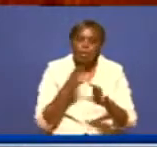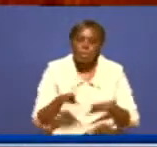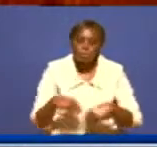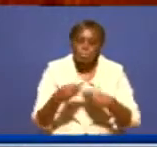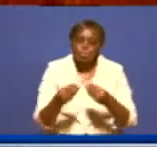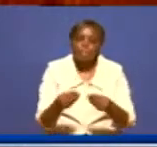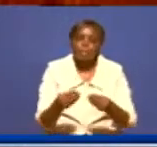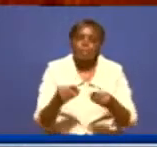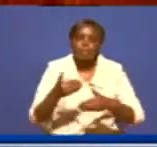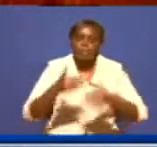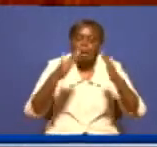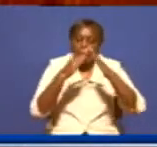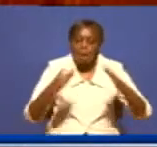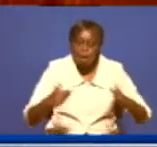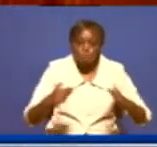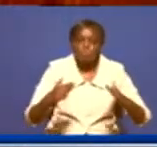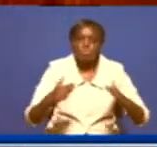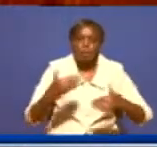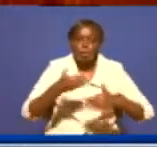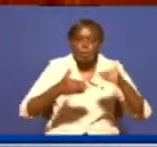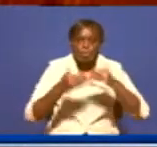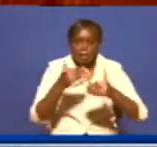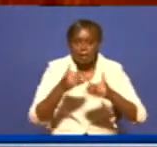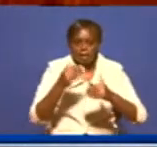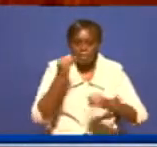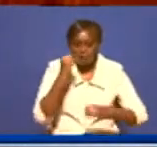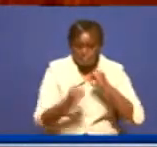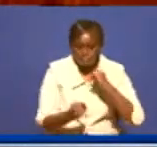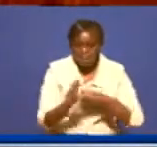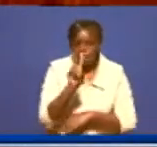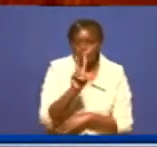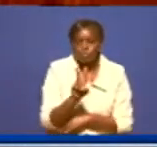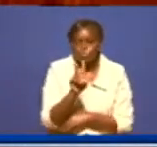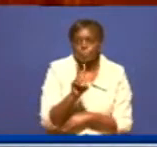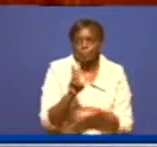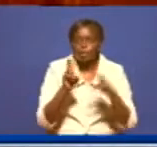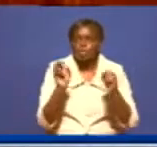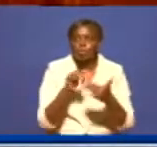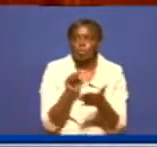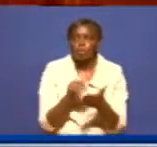property. Number two, to finalize, it is the issue of